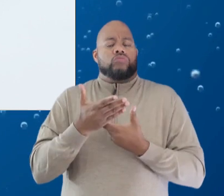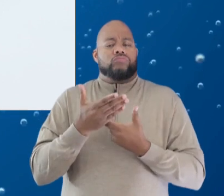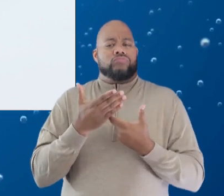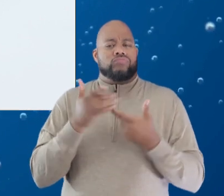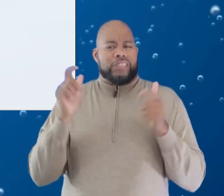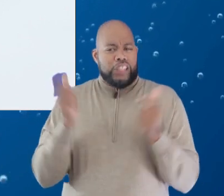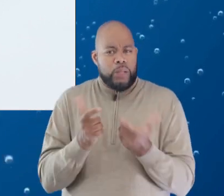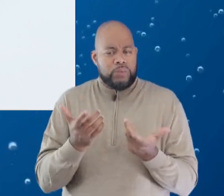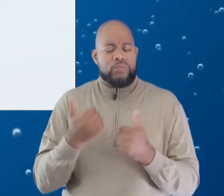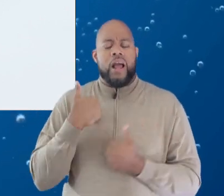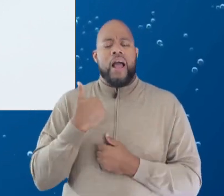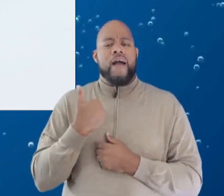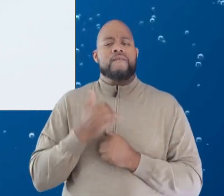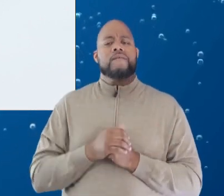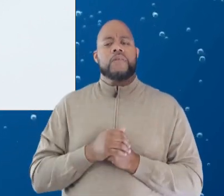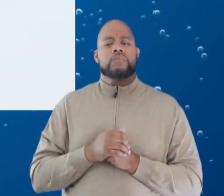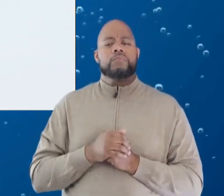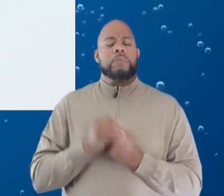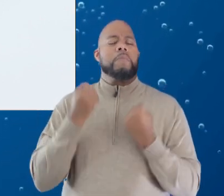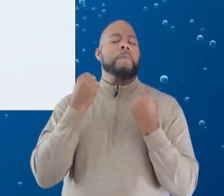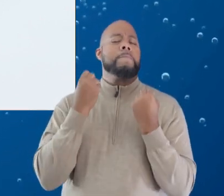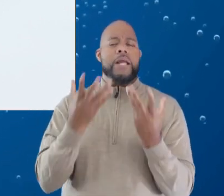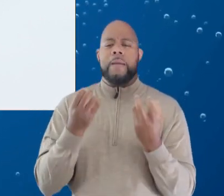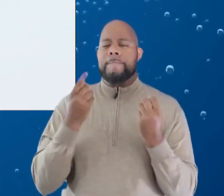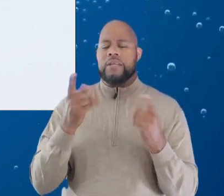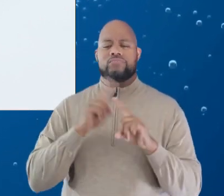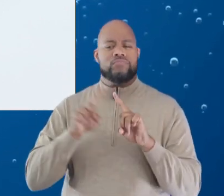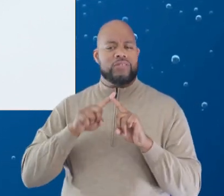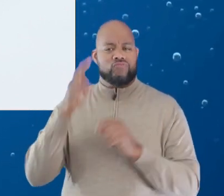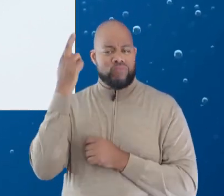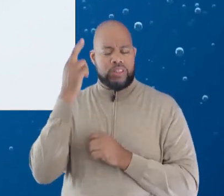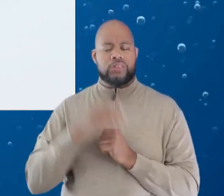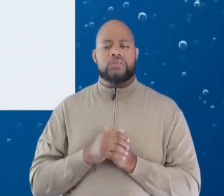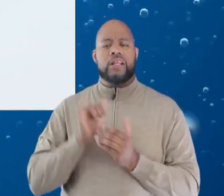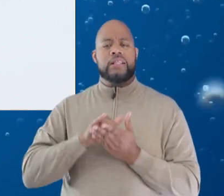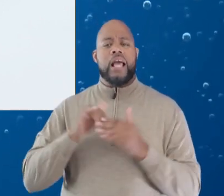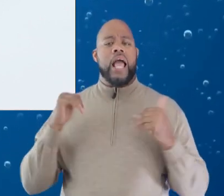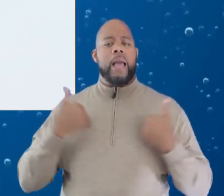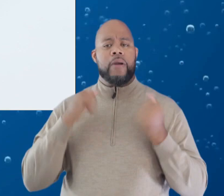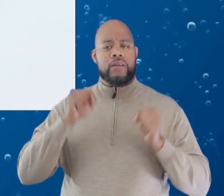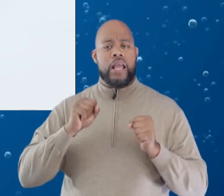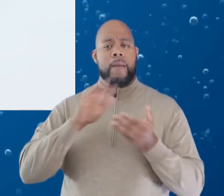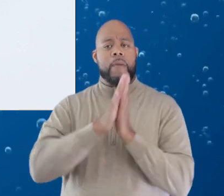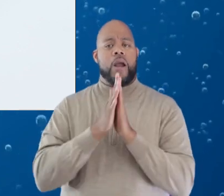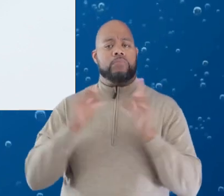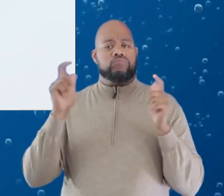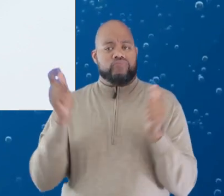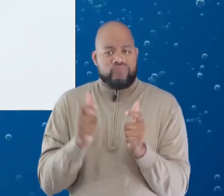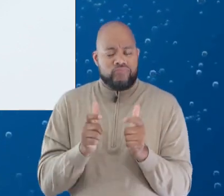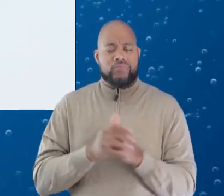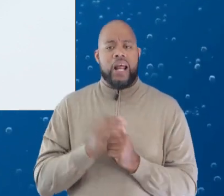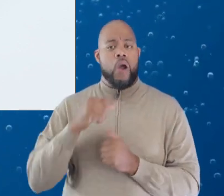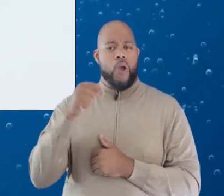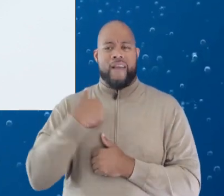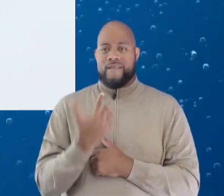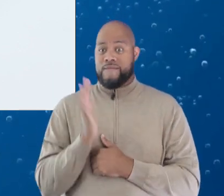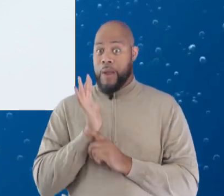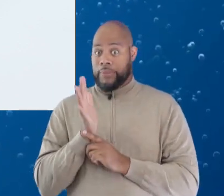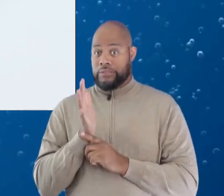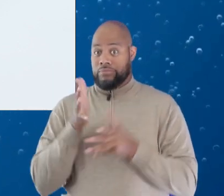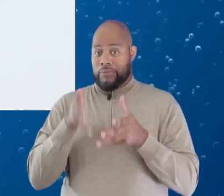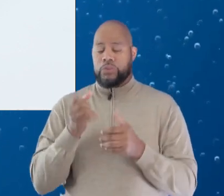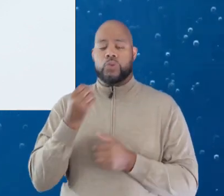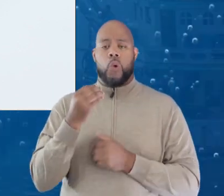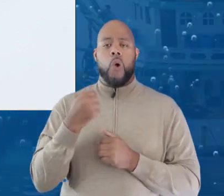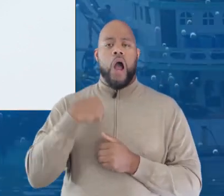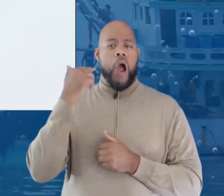cause endangerment? There are many, many, many different reasons that a species could become endangered, and I only have 5